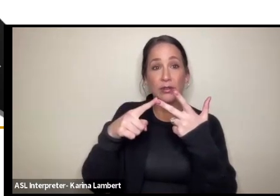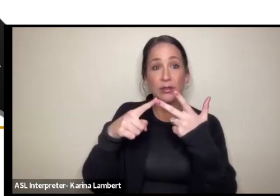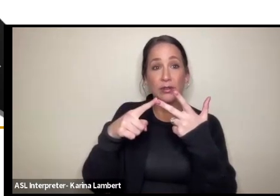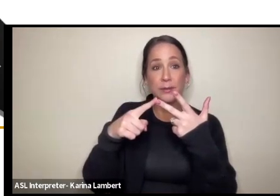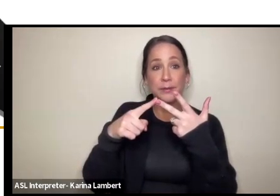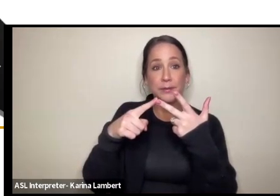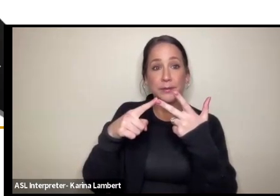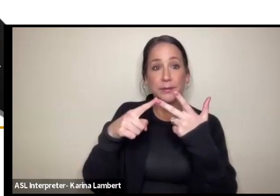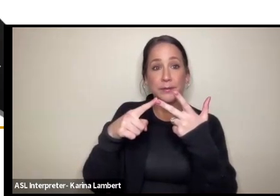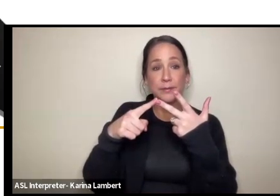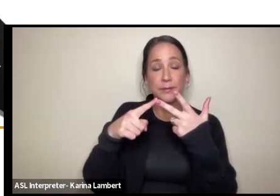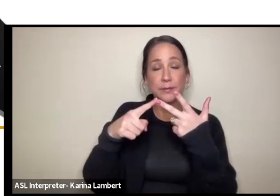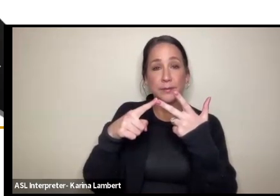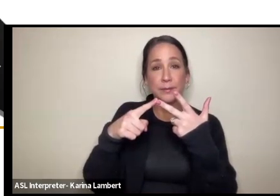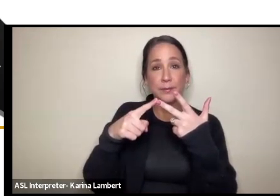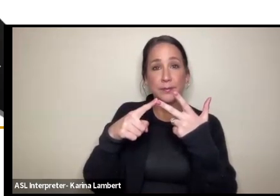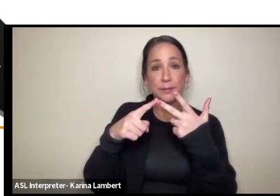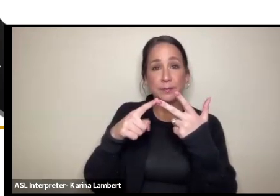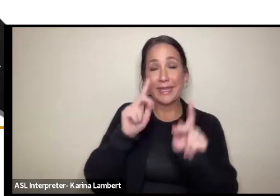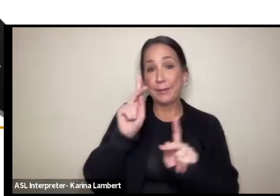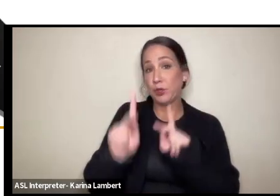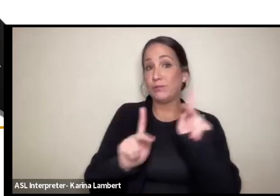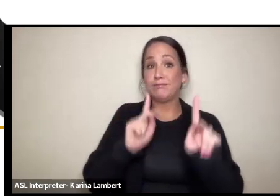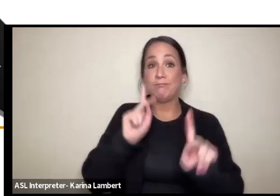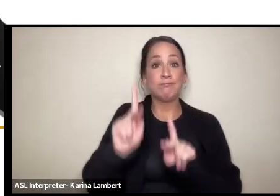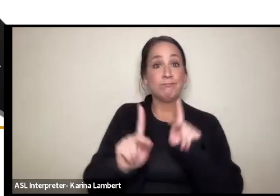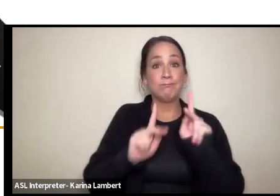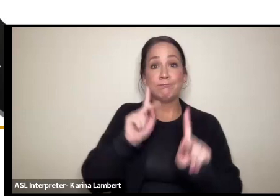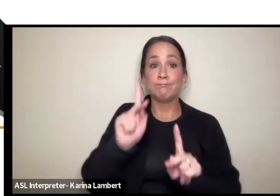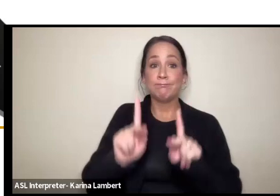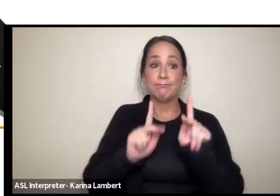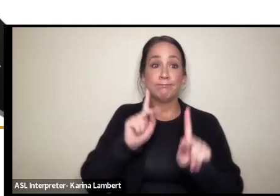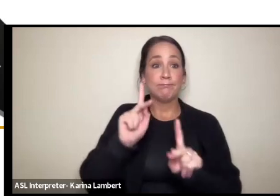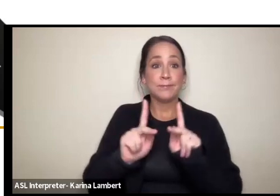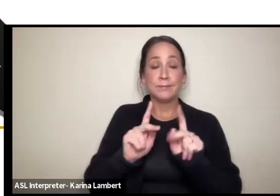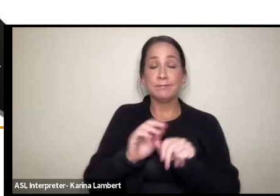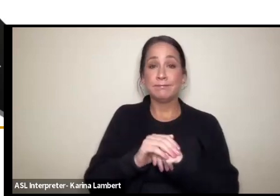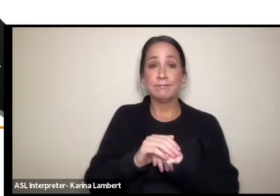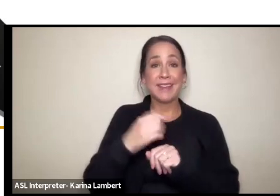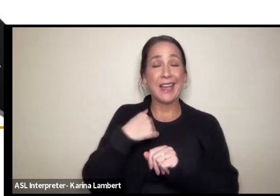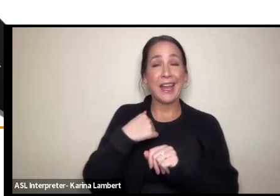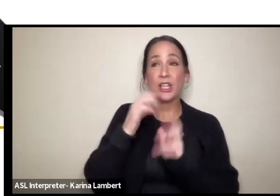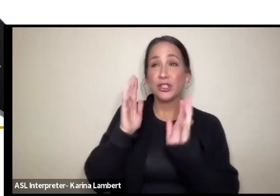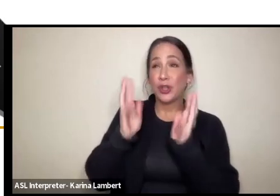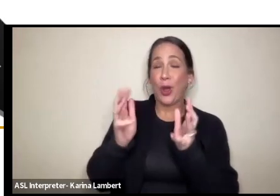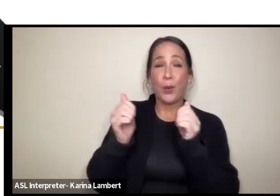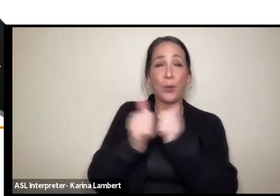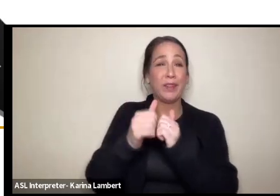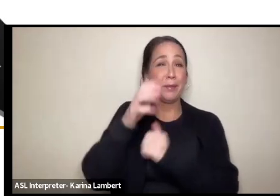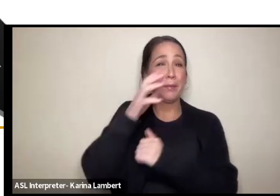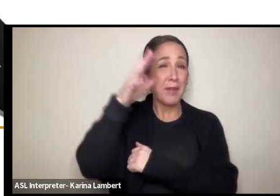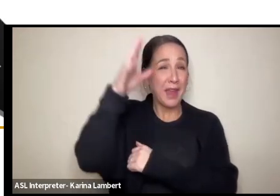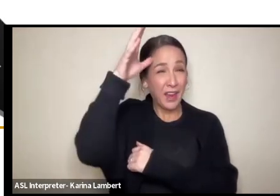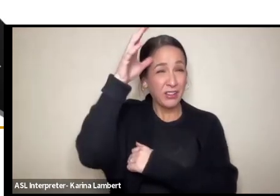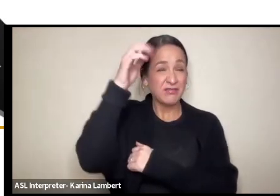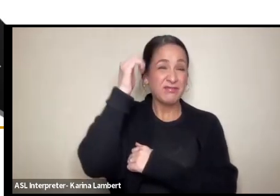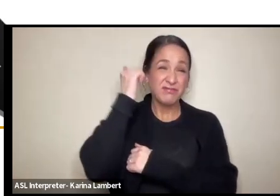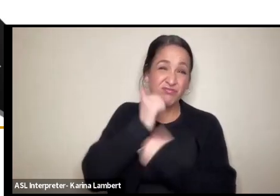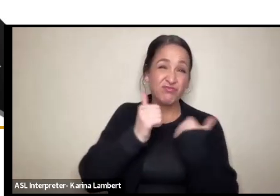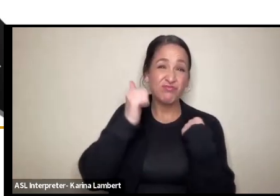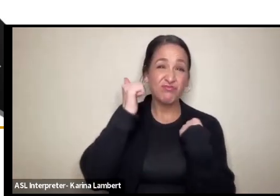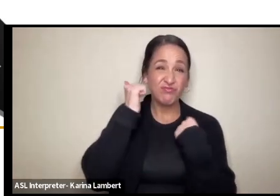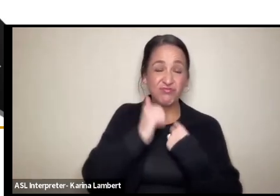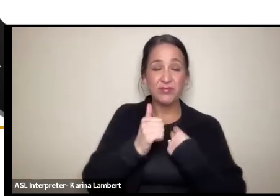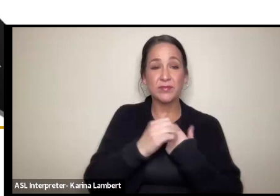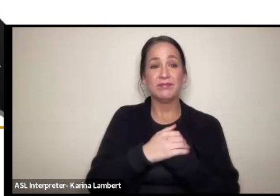through is people. I know I talk to parents almost daily, and